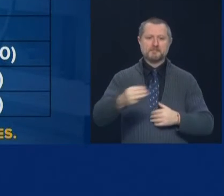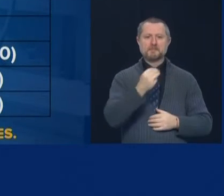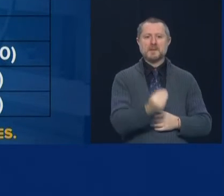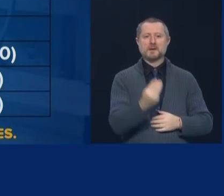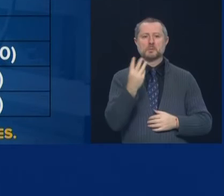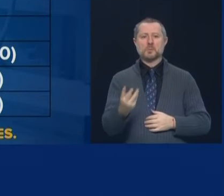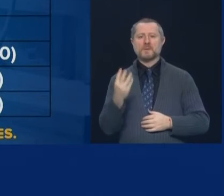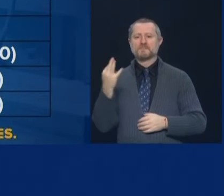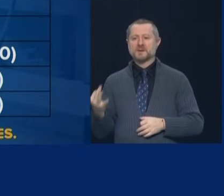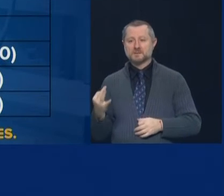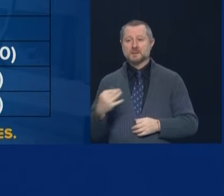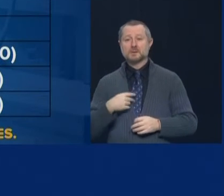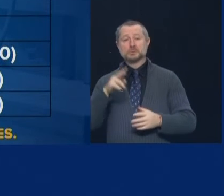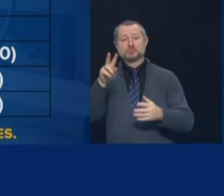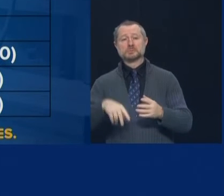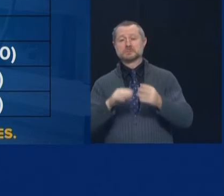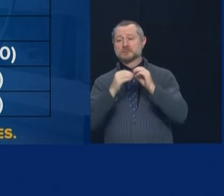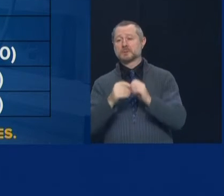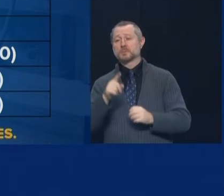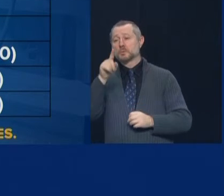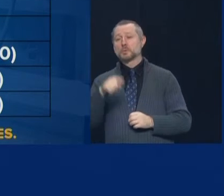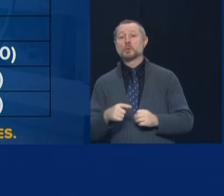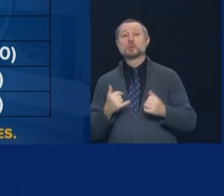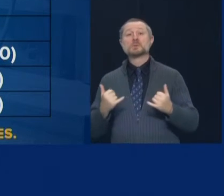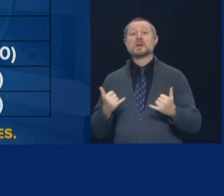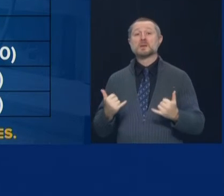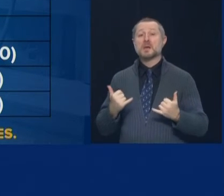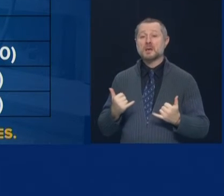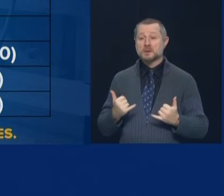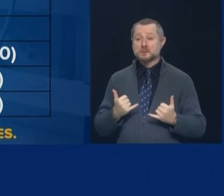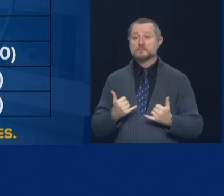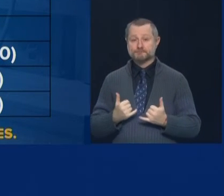These are the numbers for today.